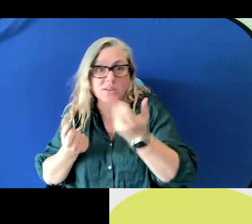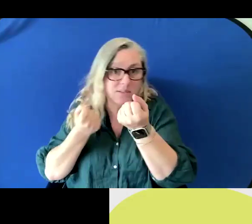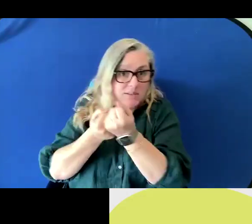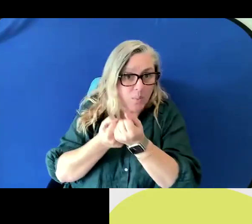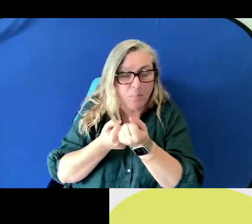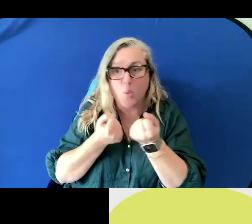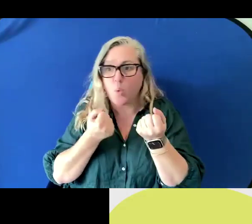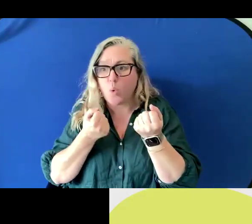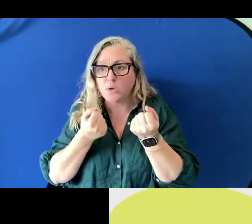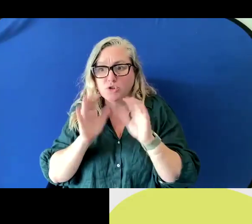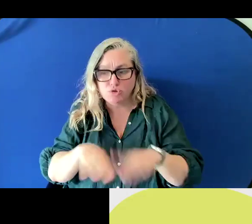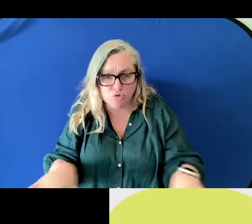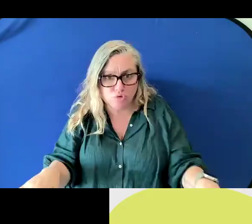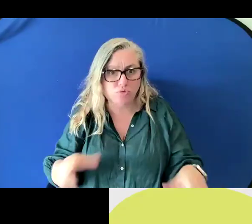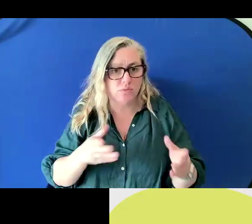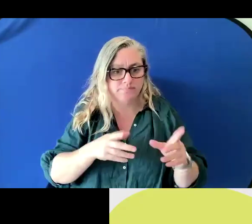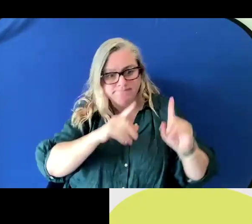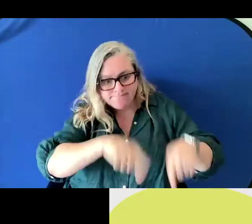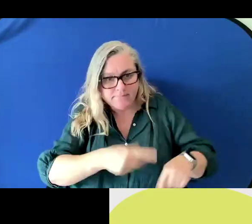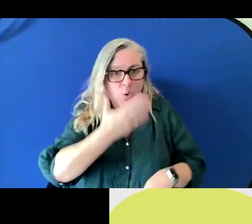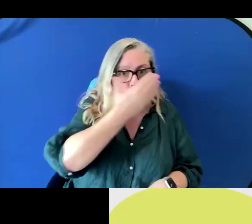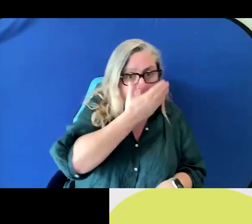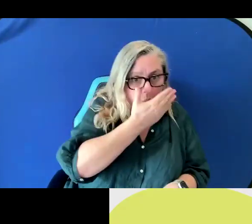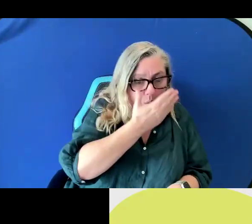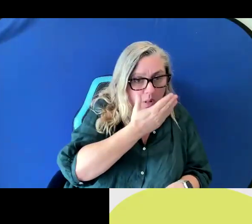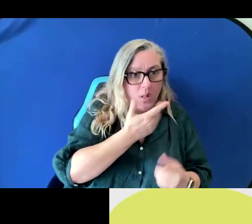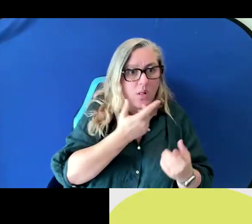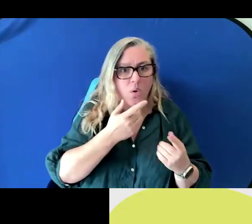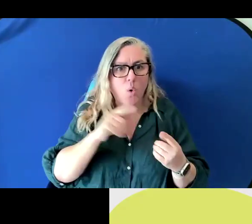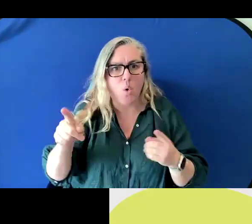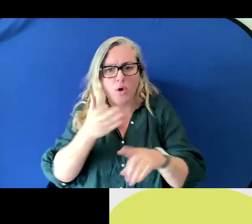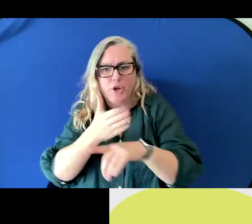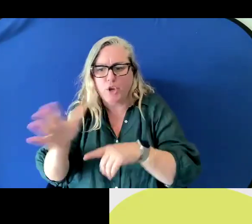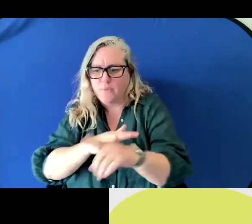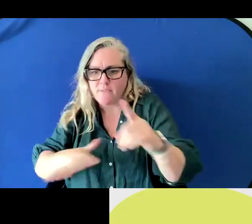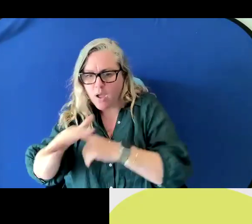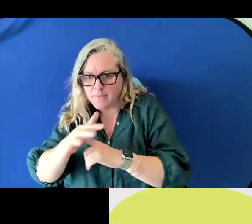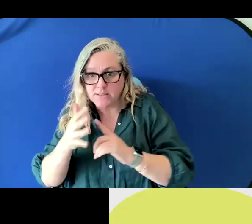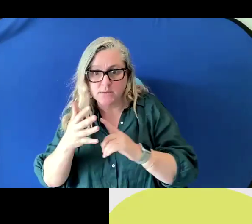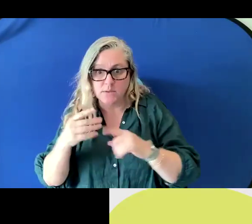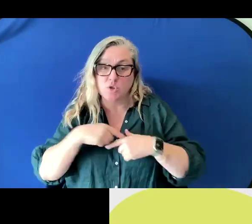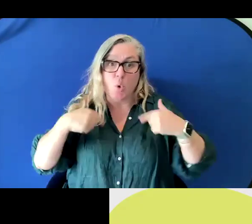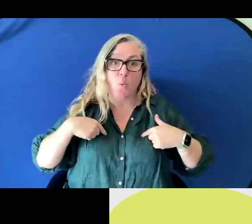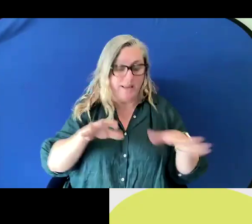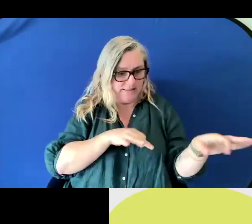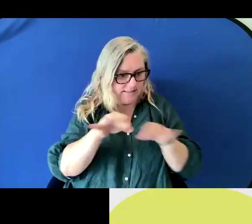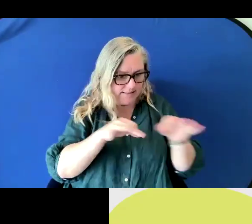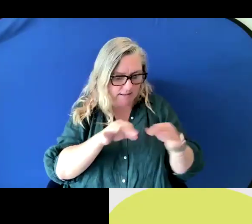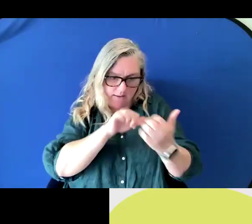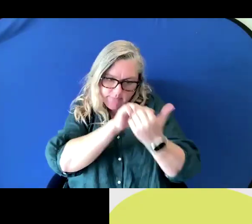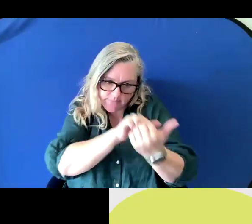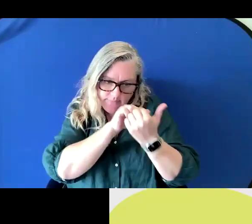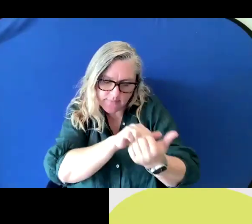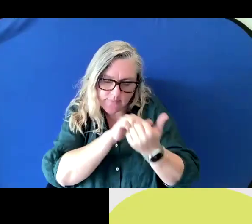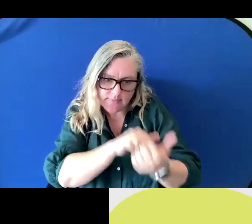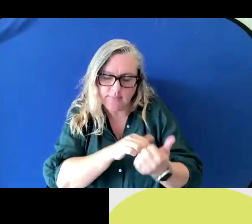new environments. Together, we've co-designed resources that respond to real experiences, the uncertainty,